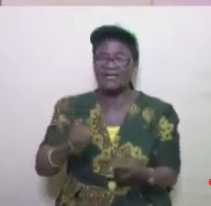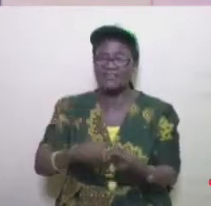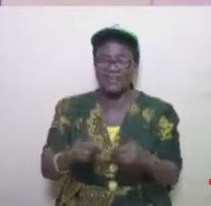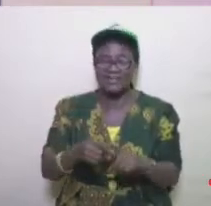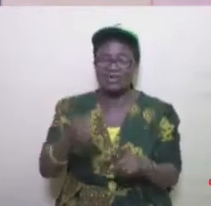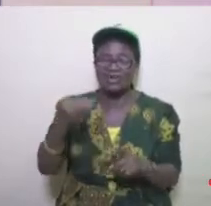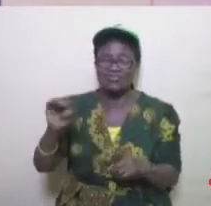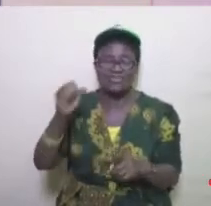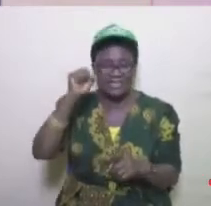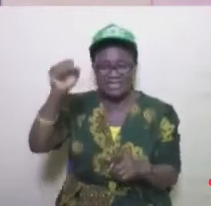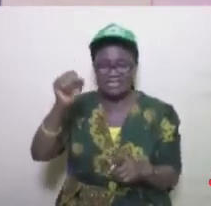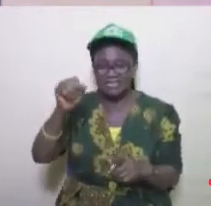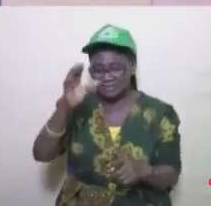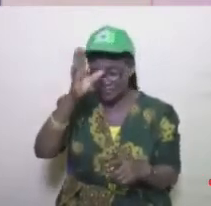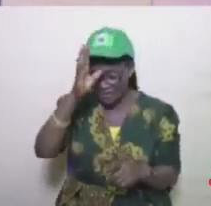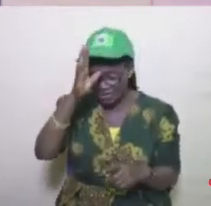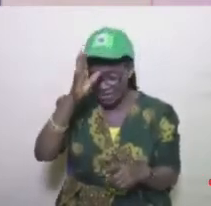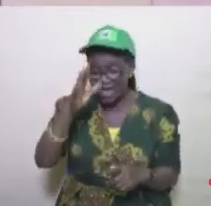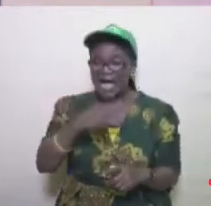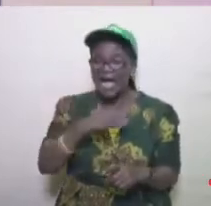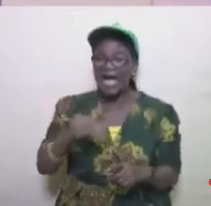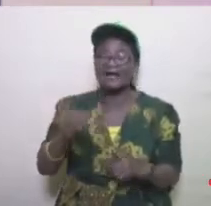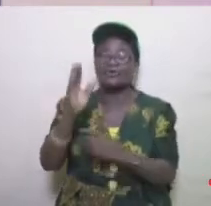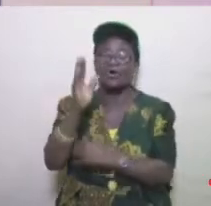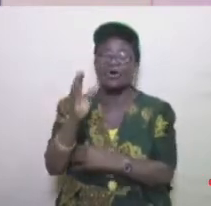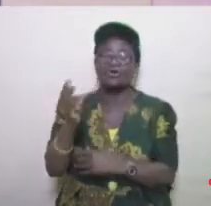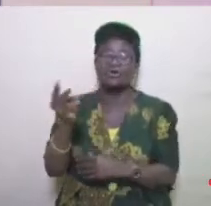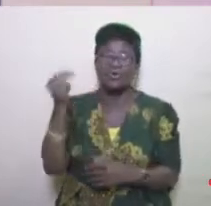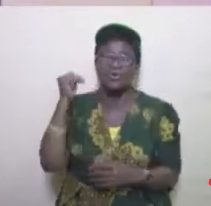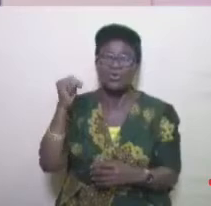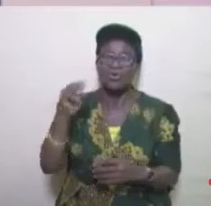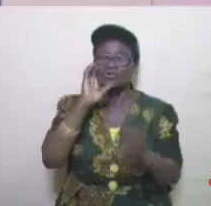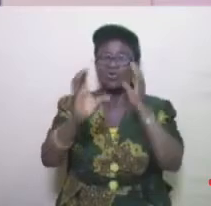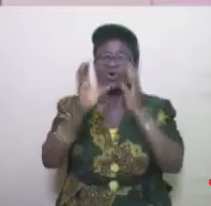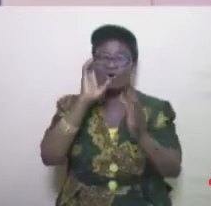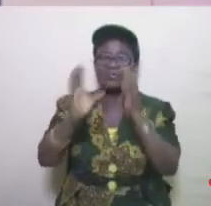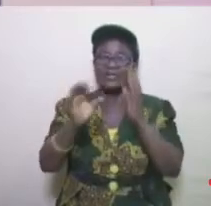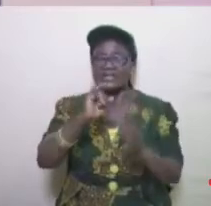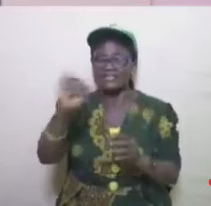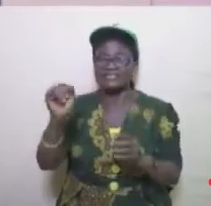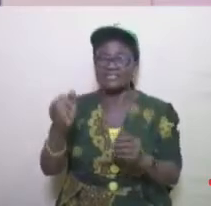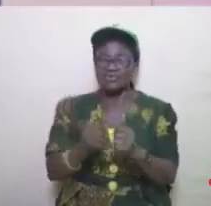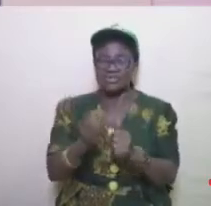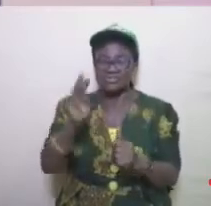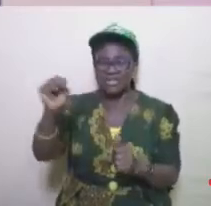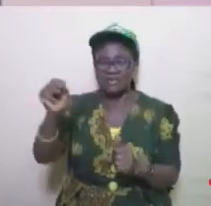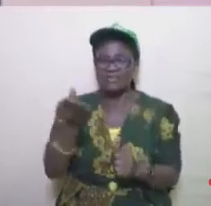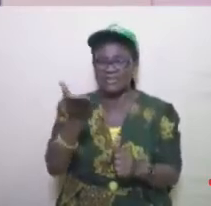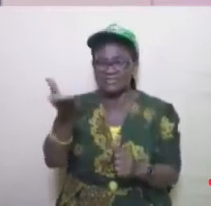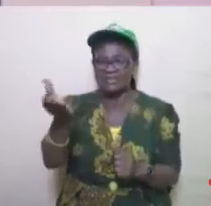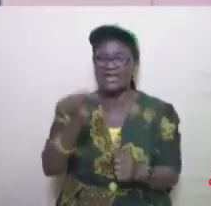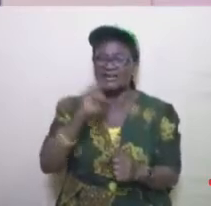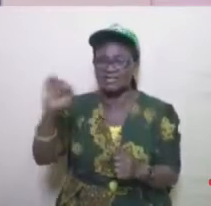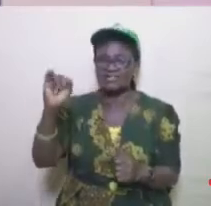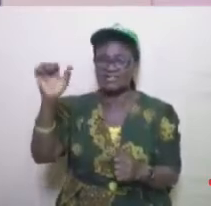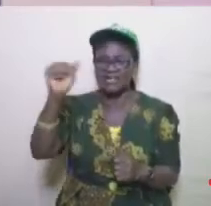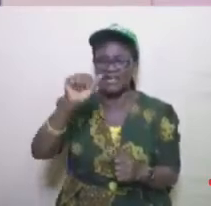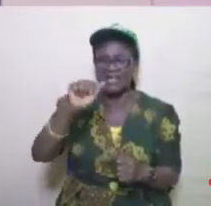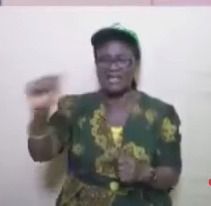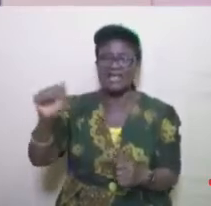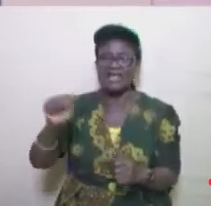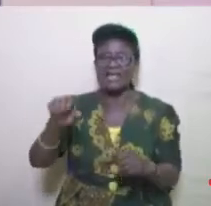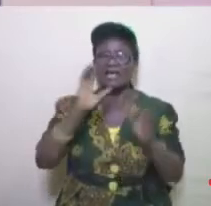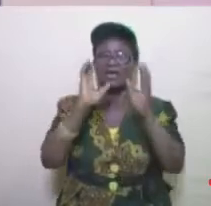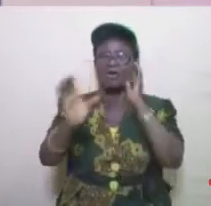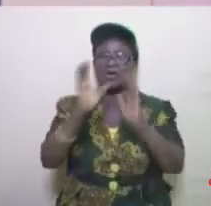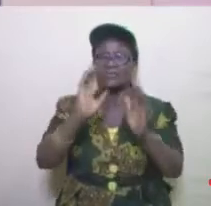and God was communicating with him. There is a communication between